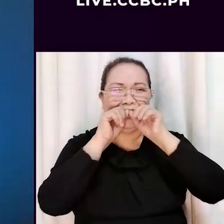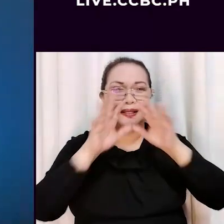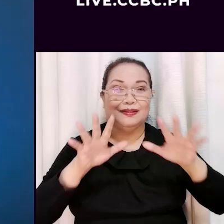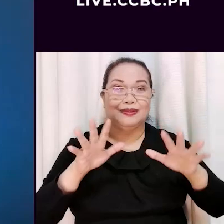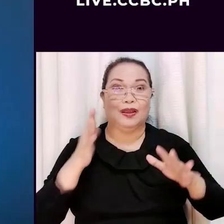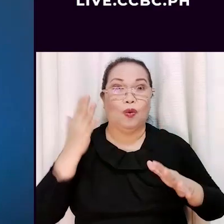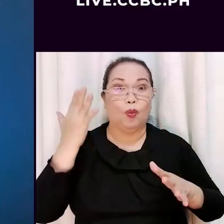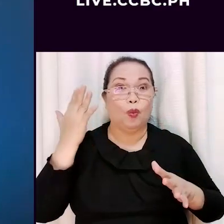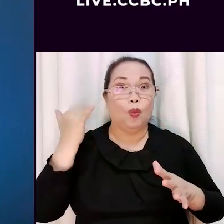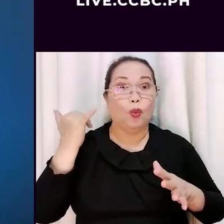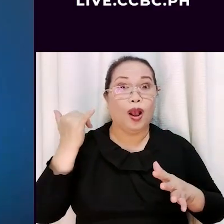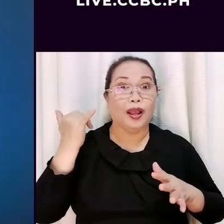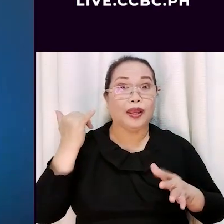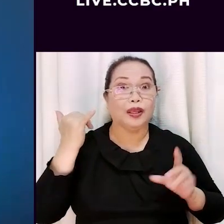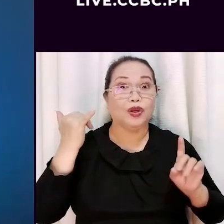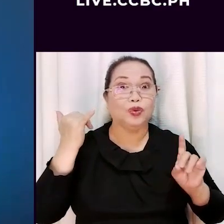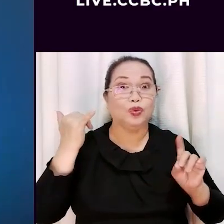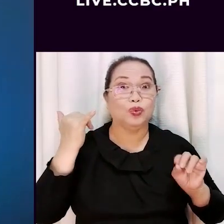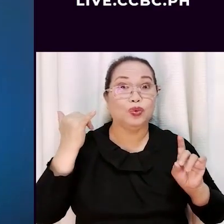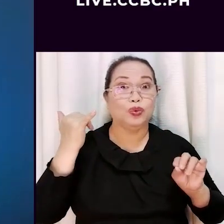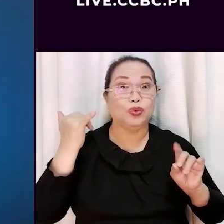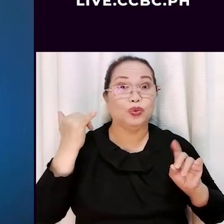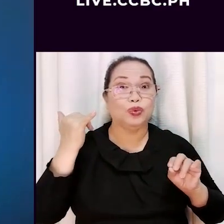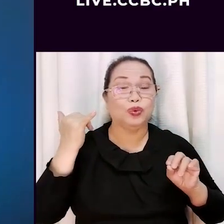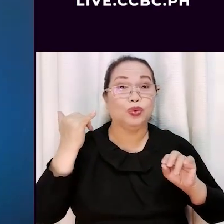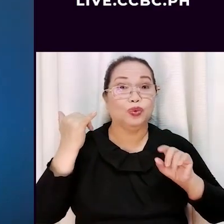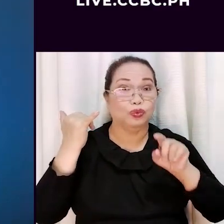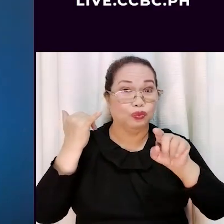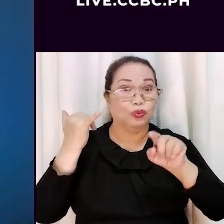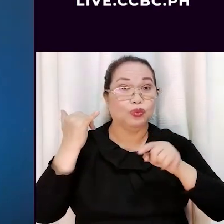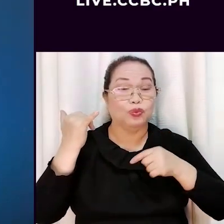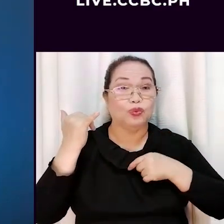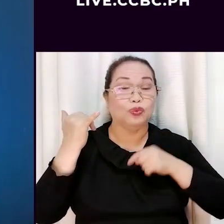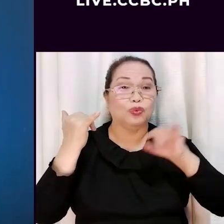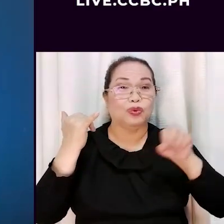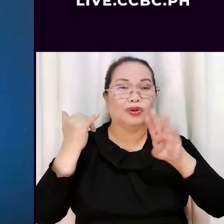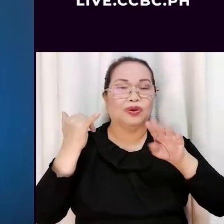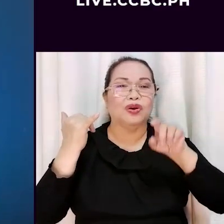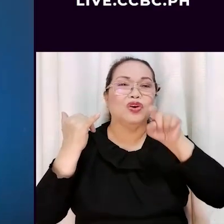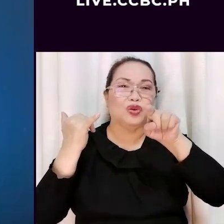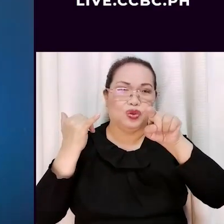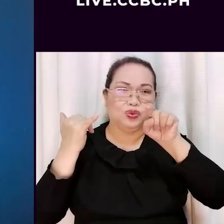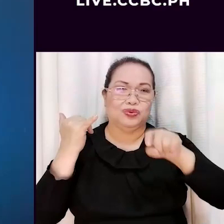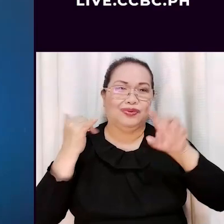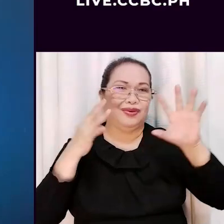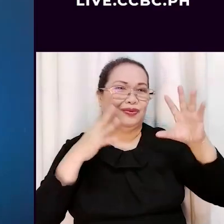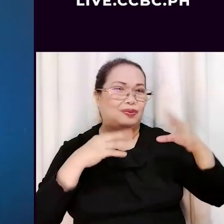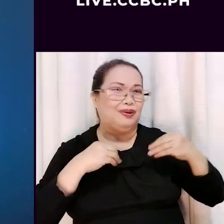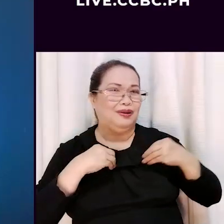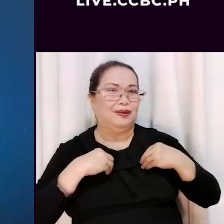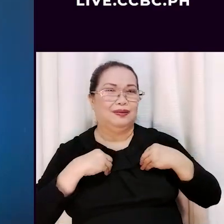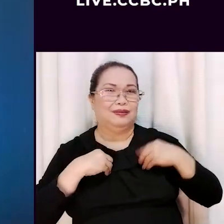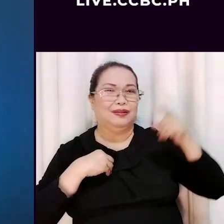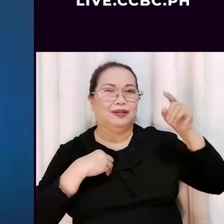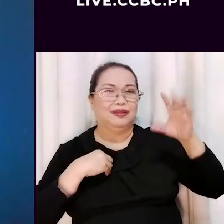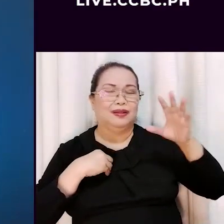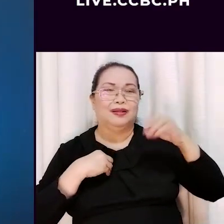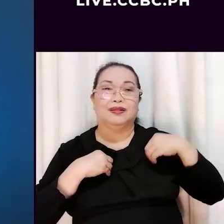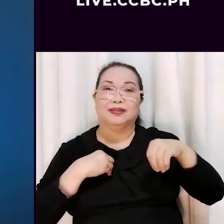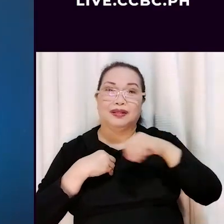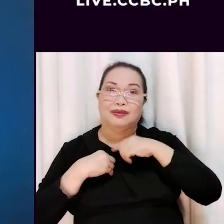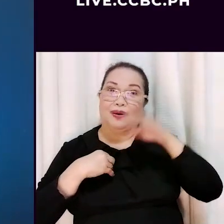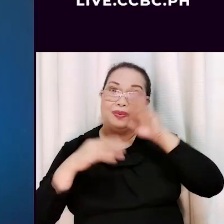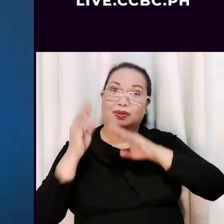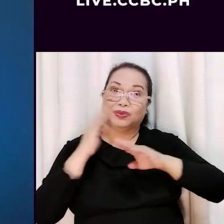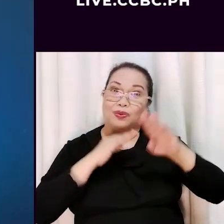action point ni Job. Para sa atin din, acknowledge God in our affliction.